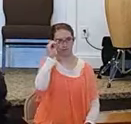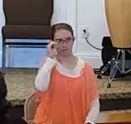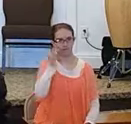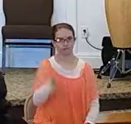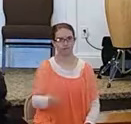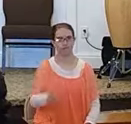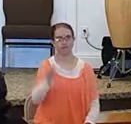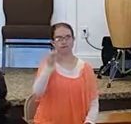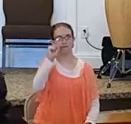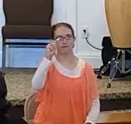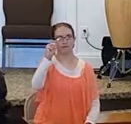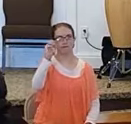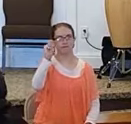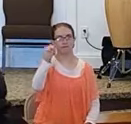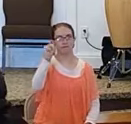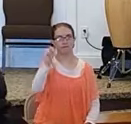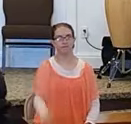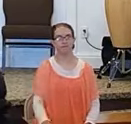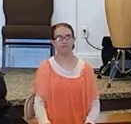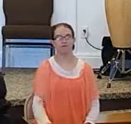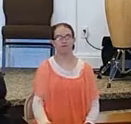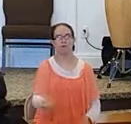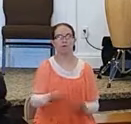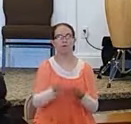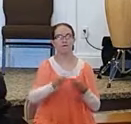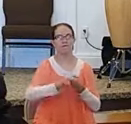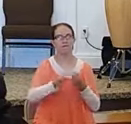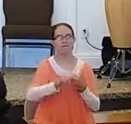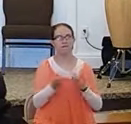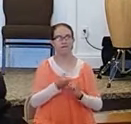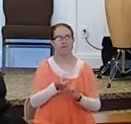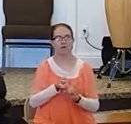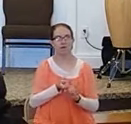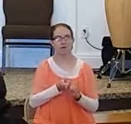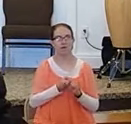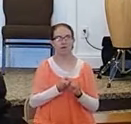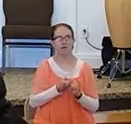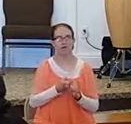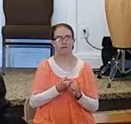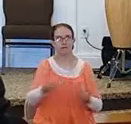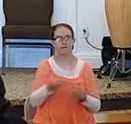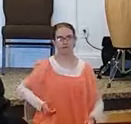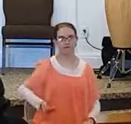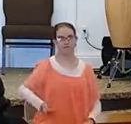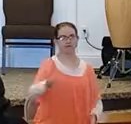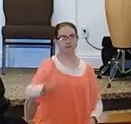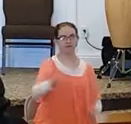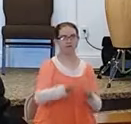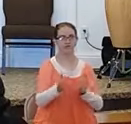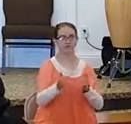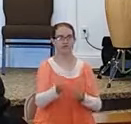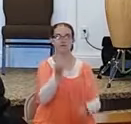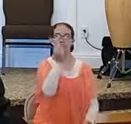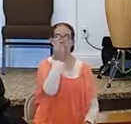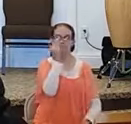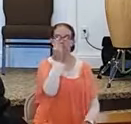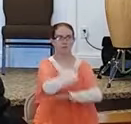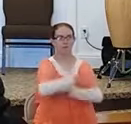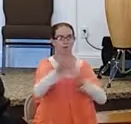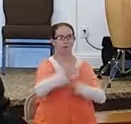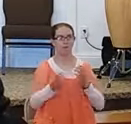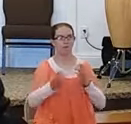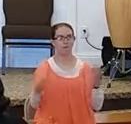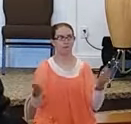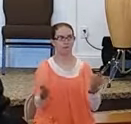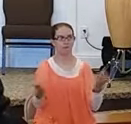And Simon was, you know, he had all of his friends there with him, and he said, you know, I've invited Jesus over for lunch today. I want everybody to be